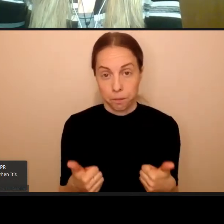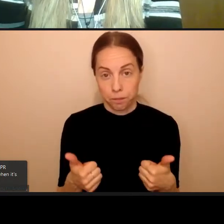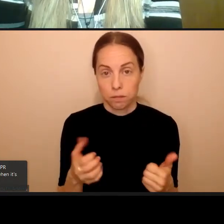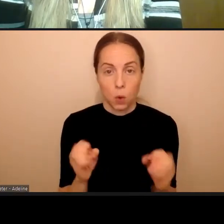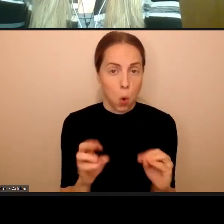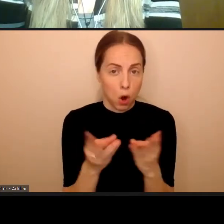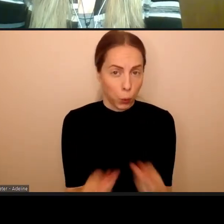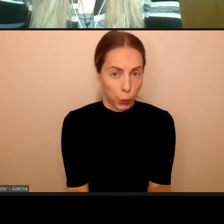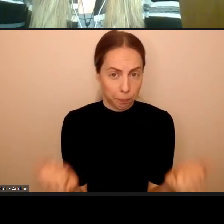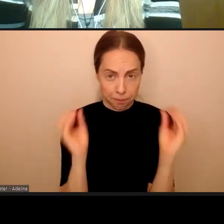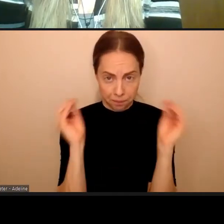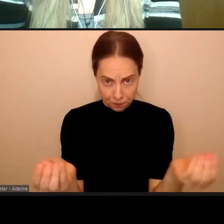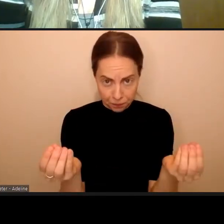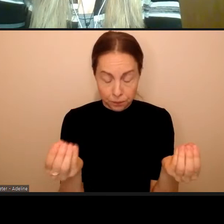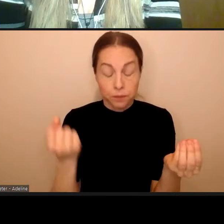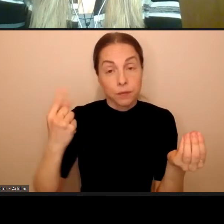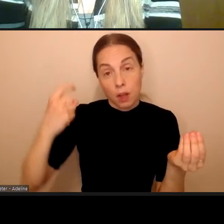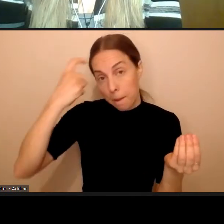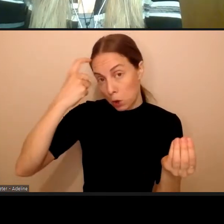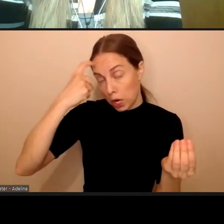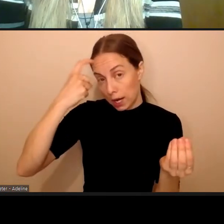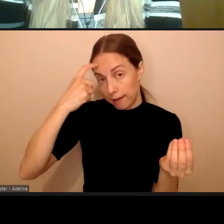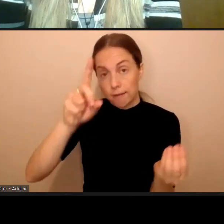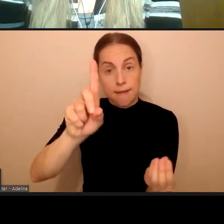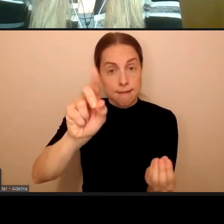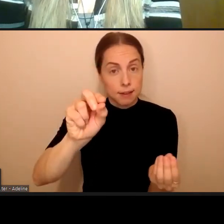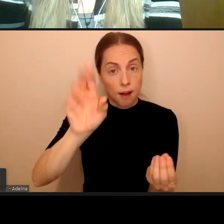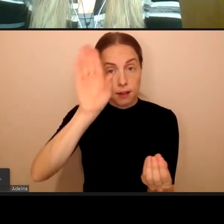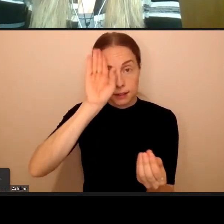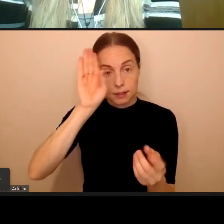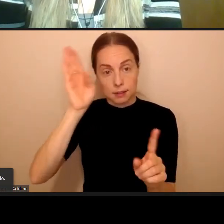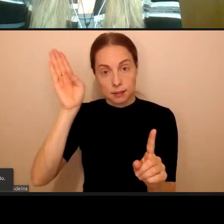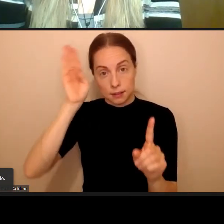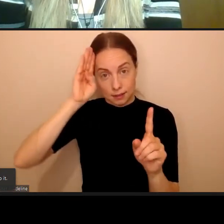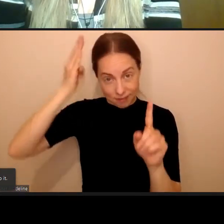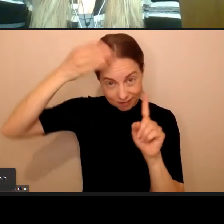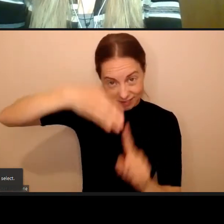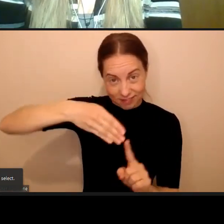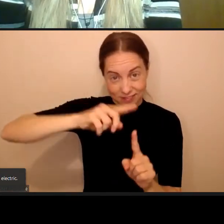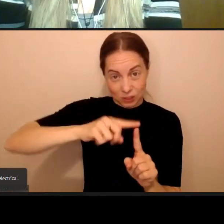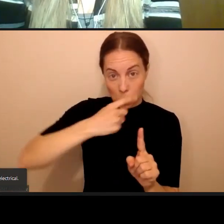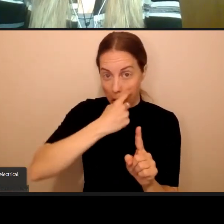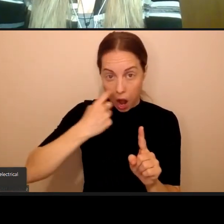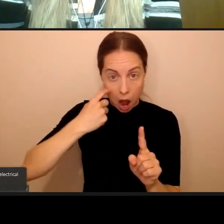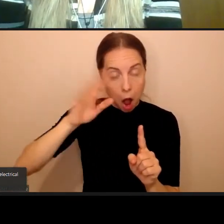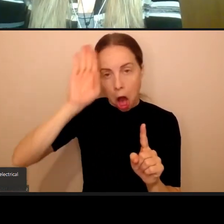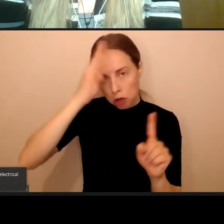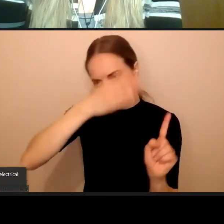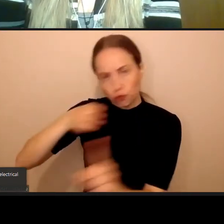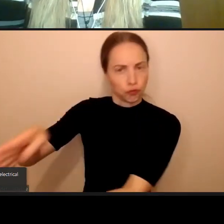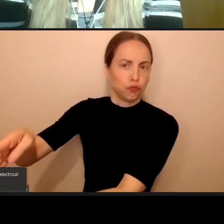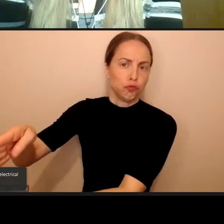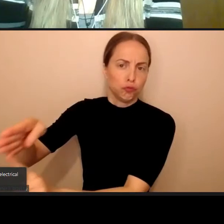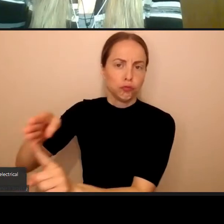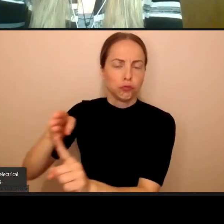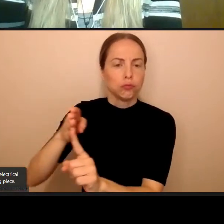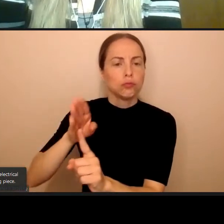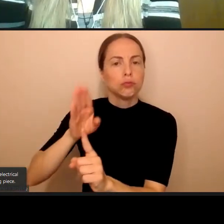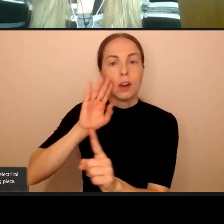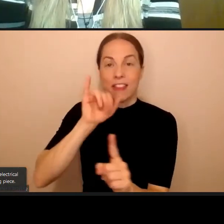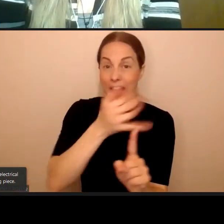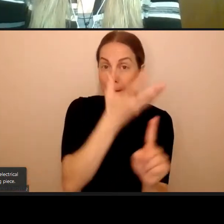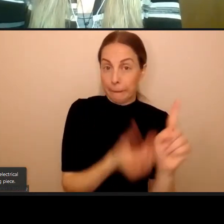the brain does reroute and redo its electrical system to compensate for that missing